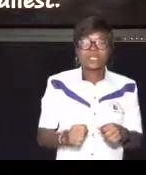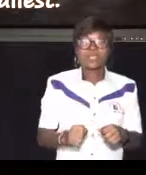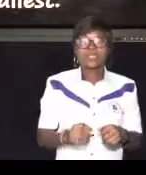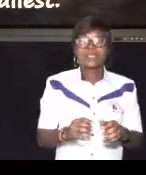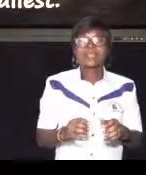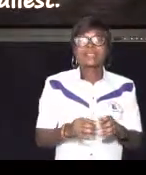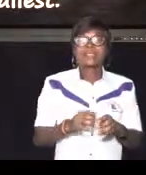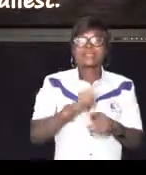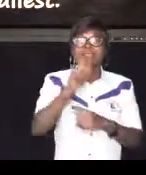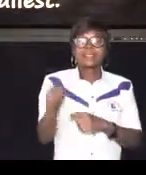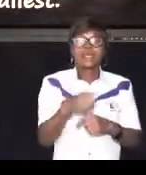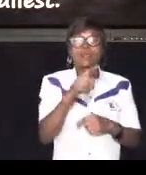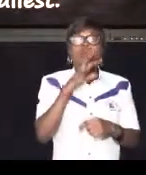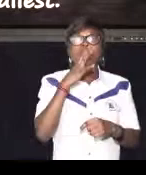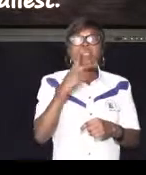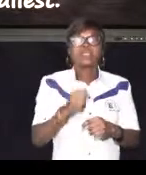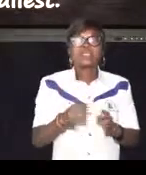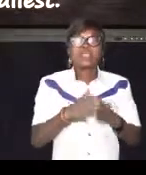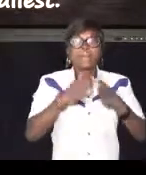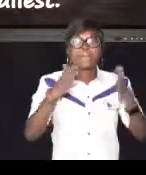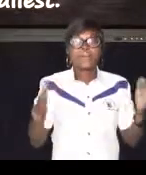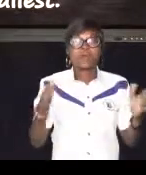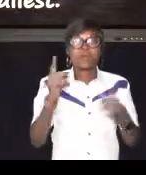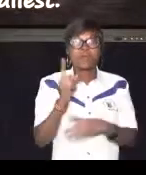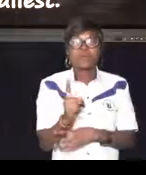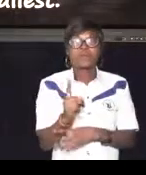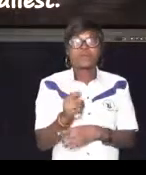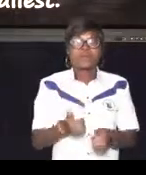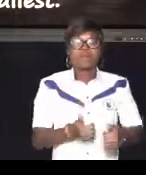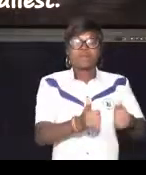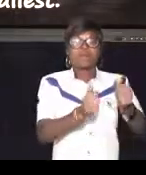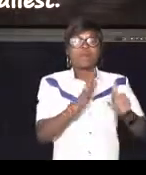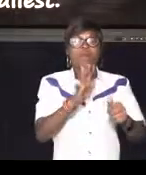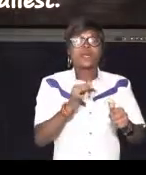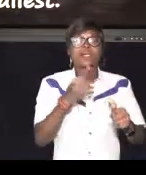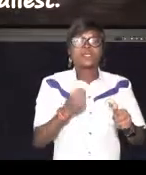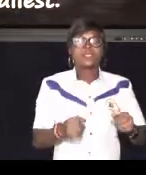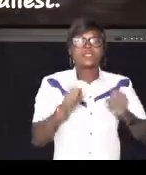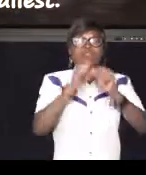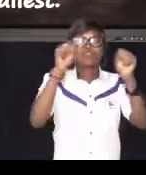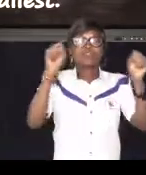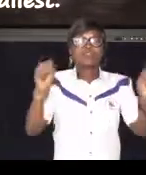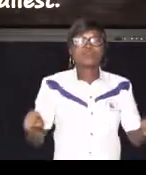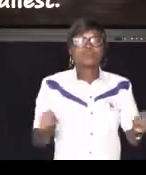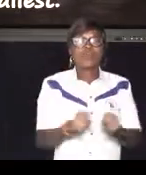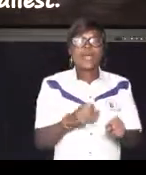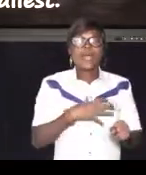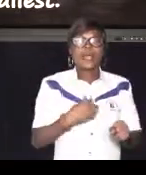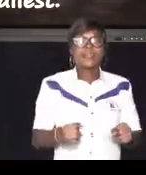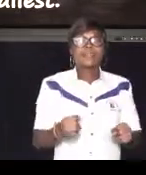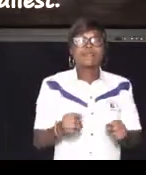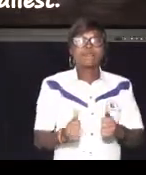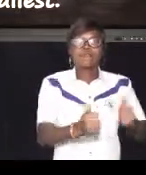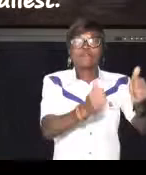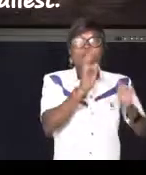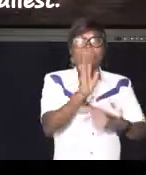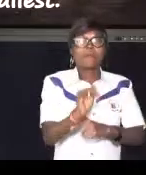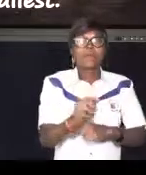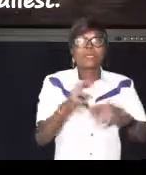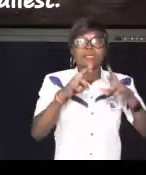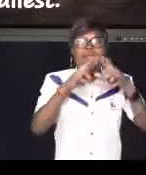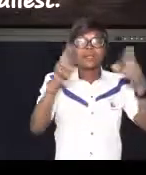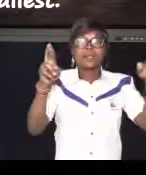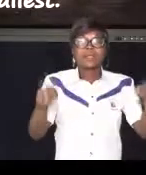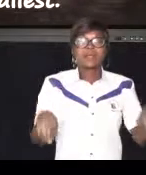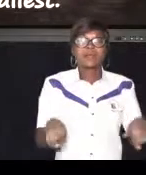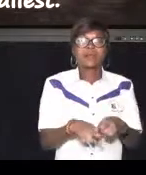the largest space, followed by the square, followed by the triangle. So when we talk about space covered, we're talking about area.